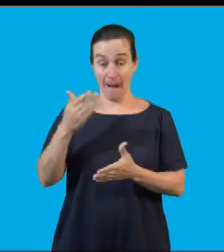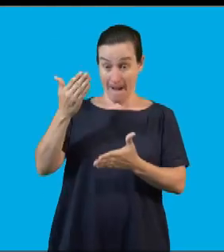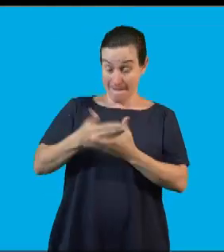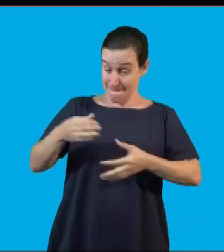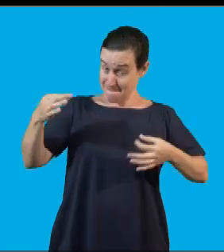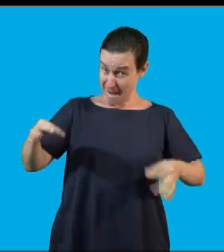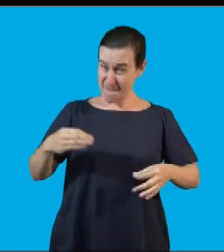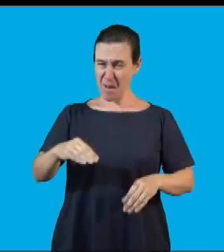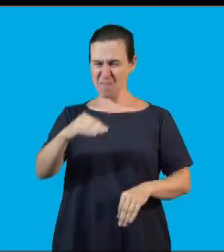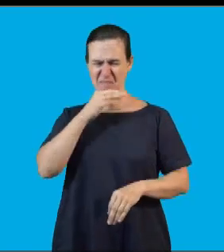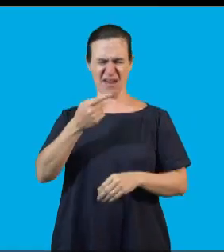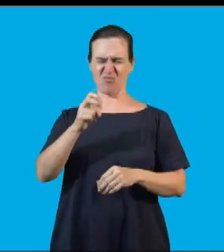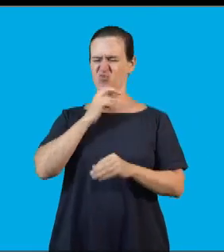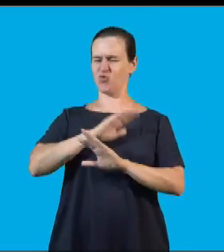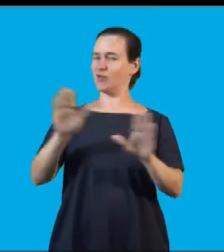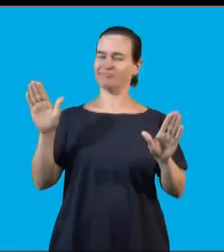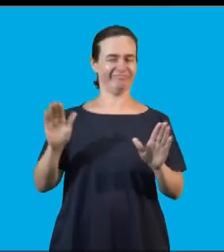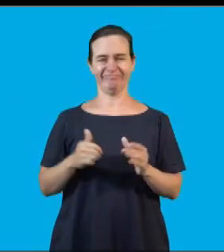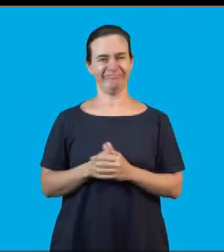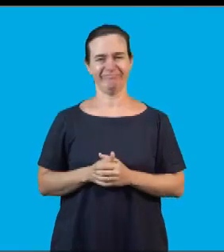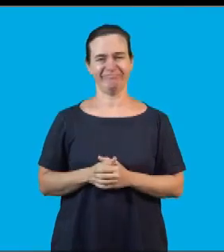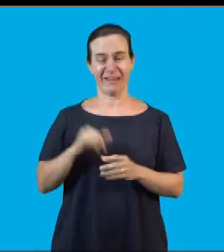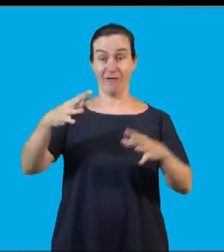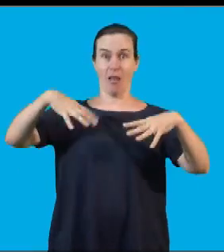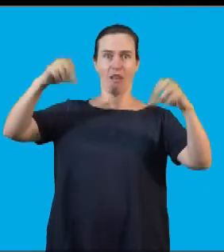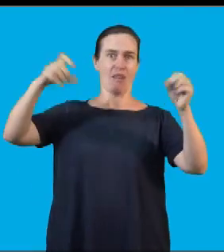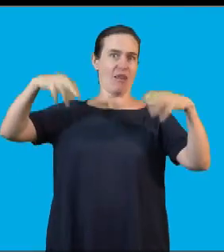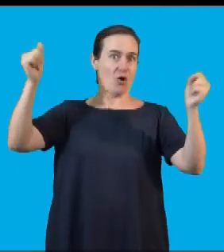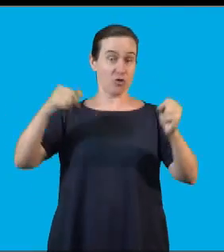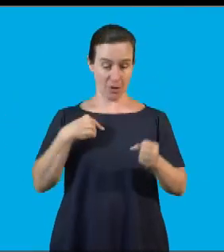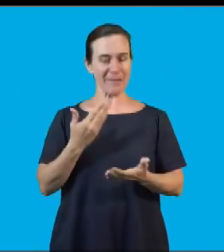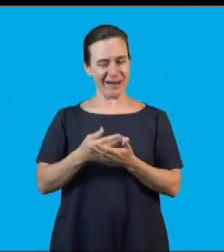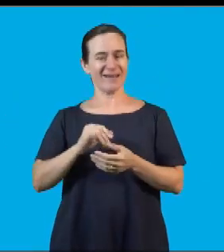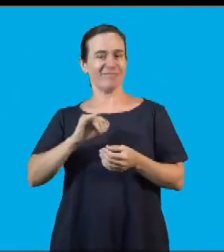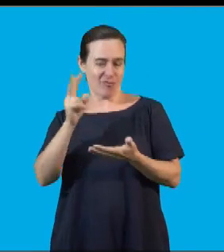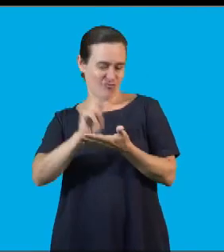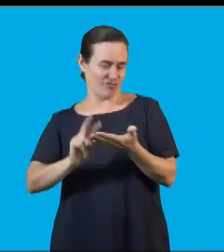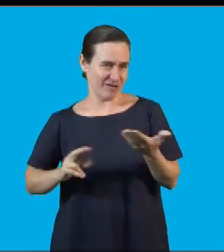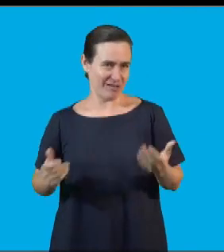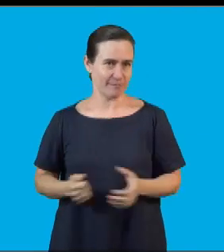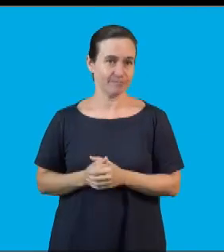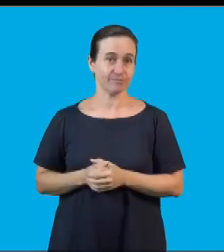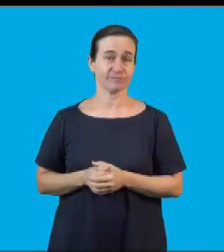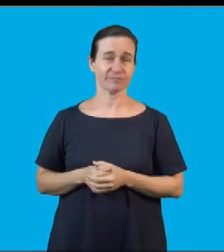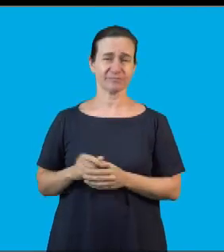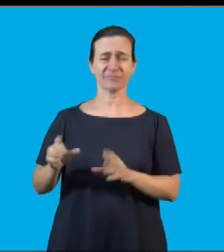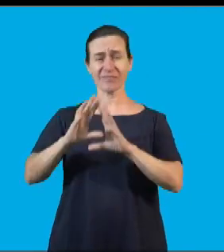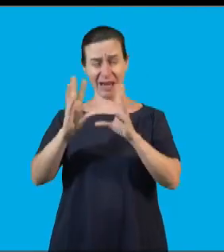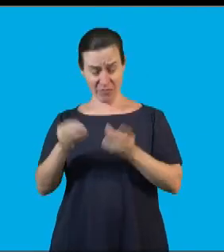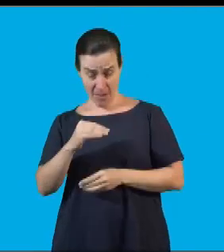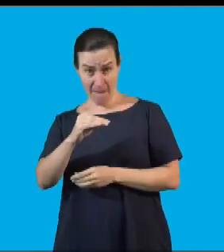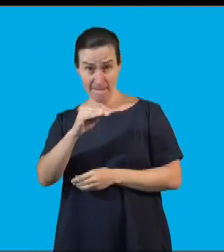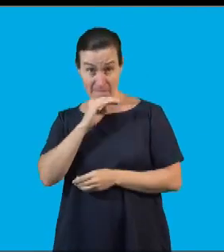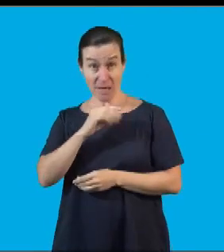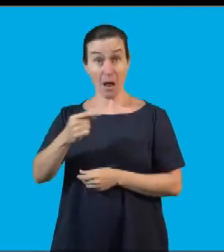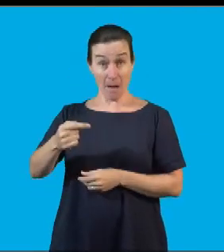itself useless in a power cut. All of which makes me think reading will never yield to listening